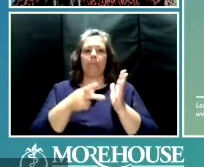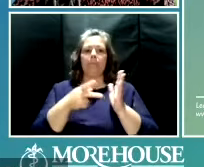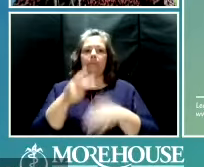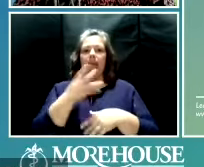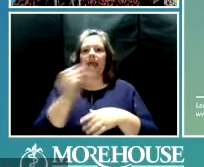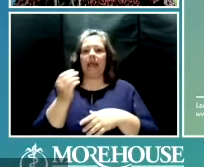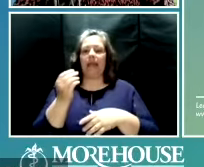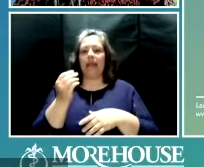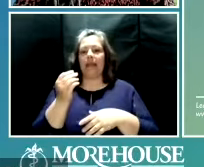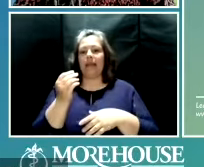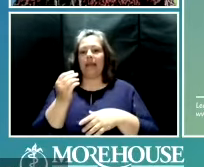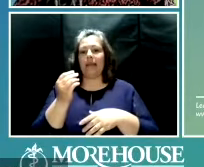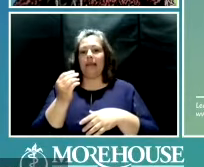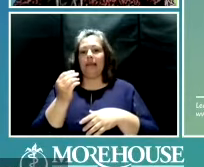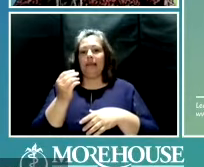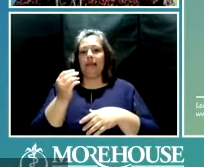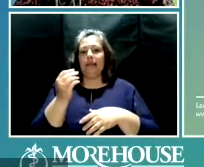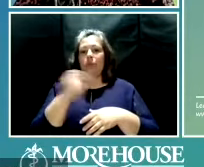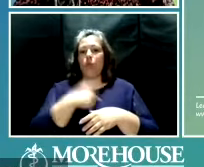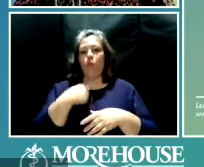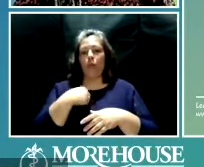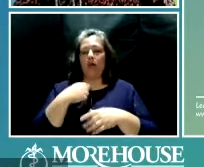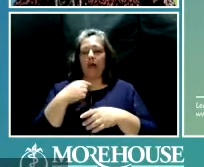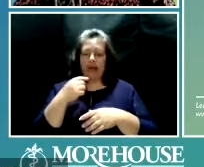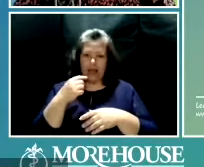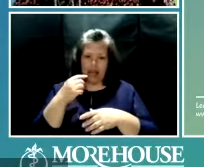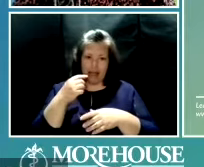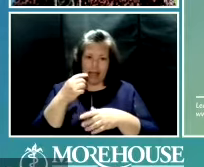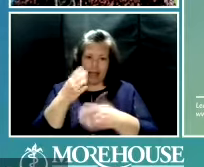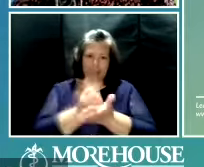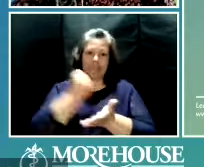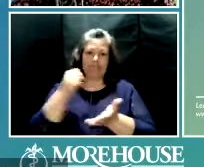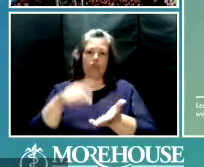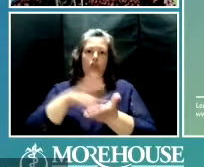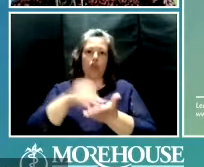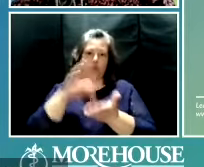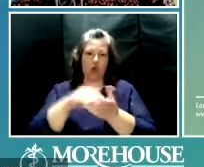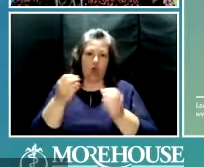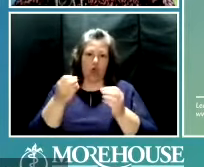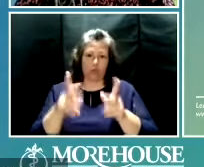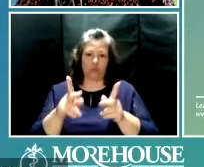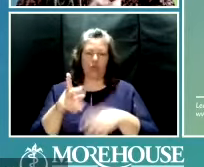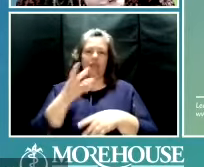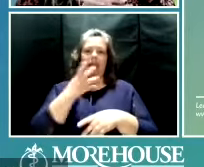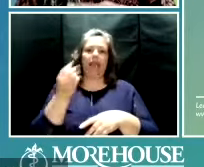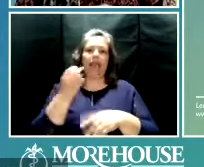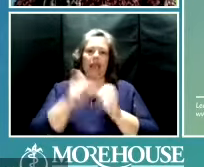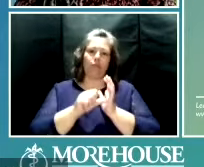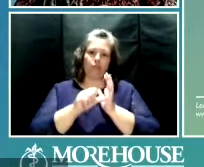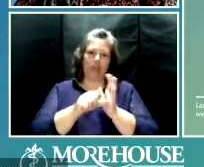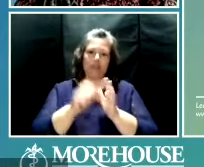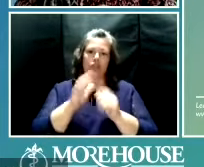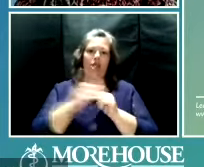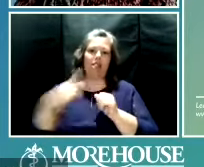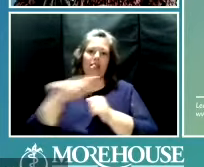take on these learning opportunities, also impressing upon these leaders